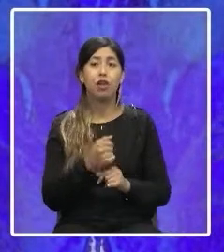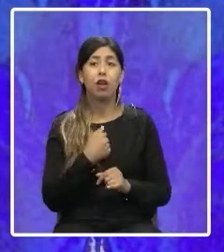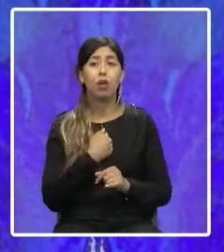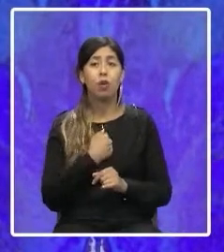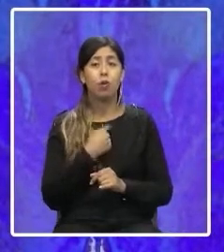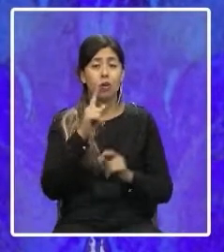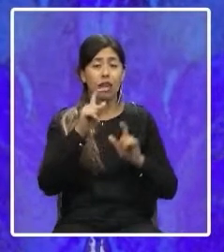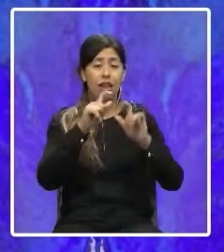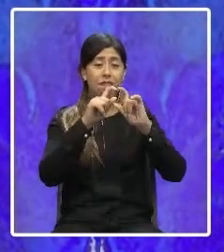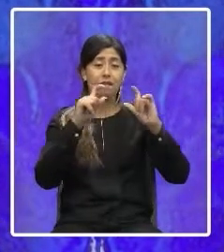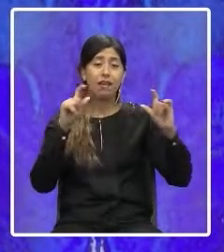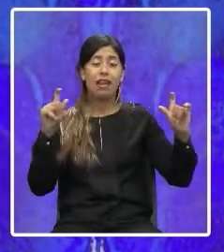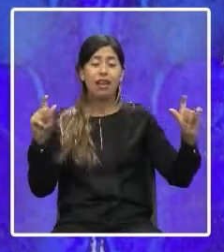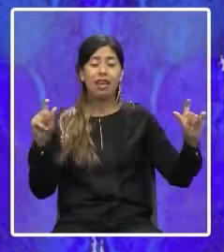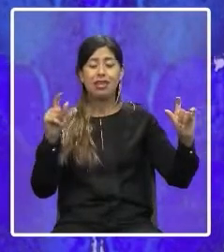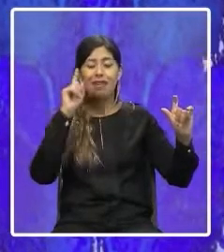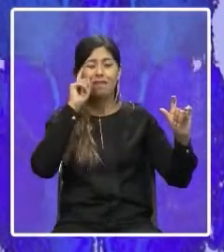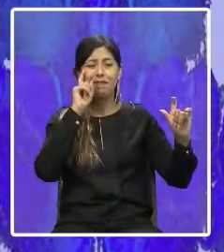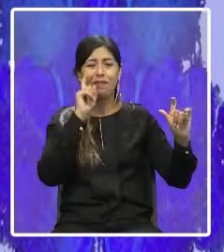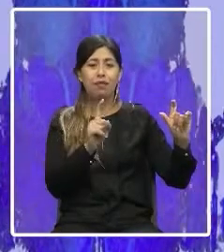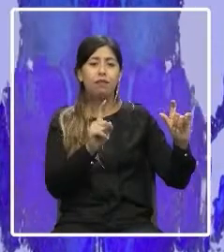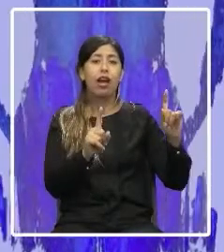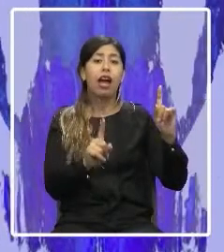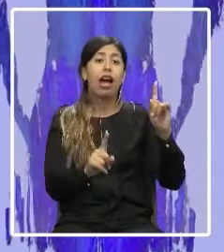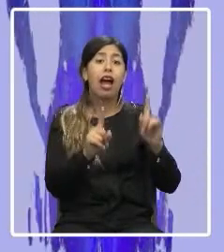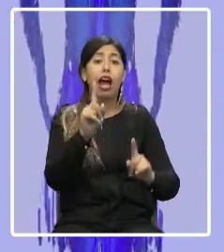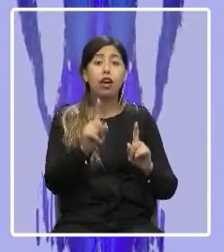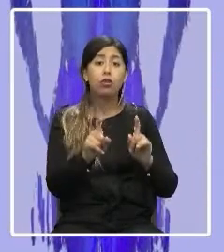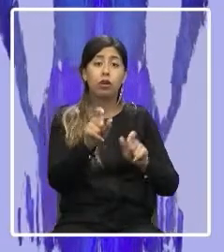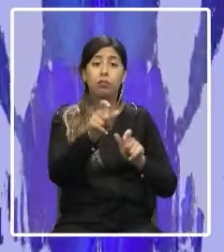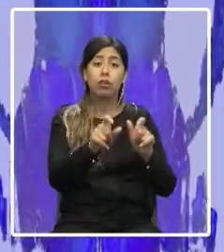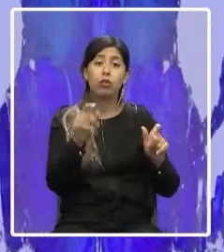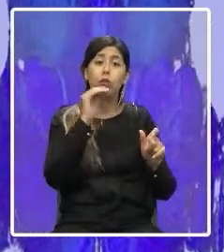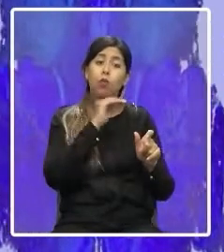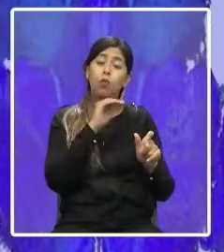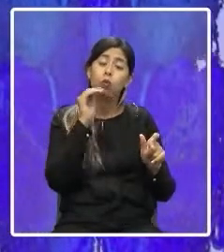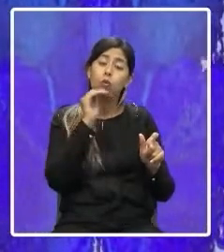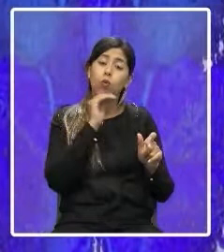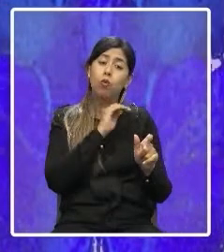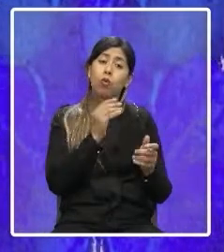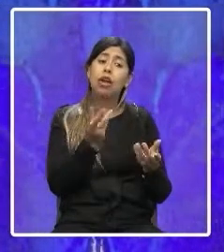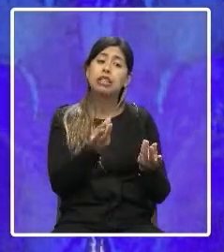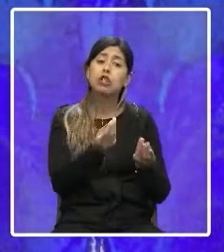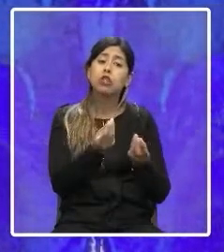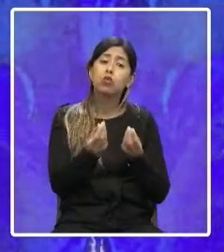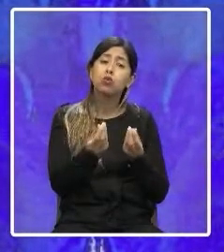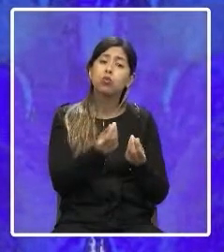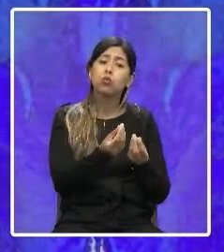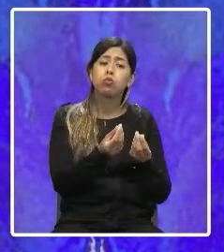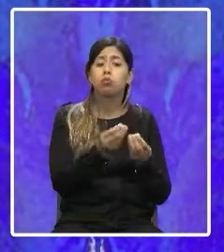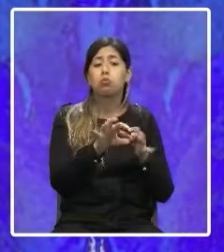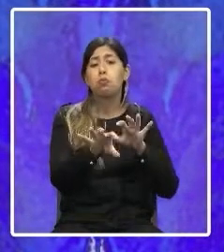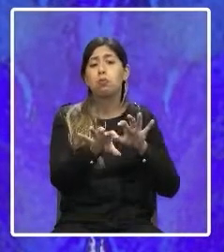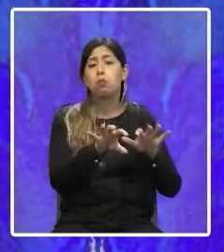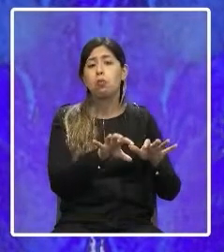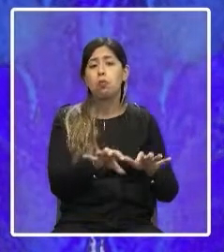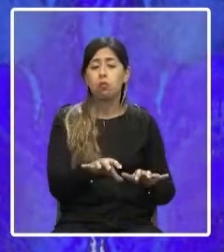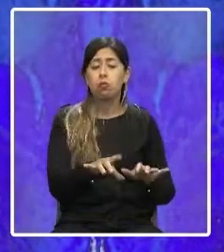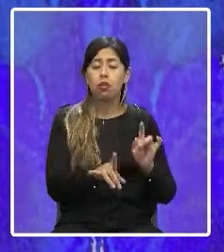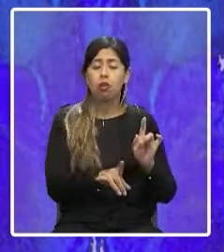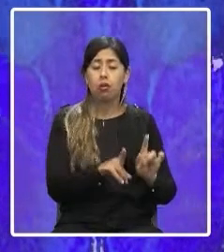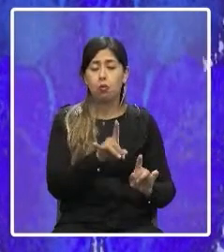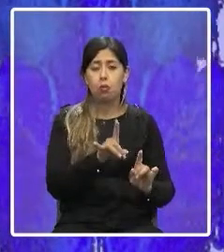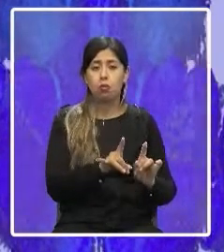use certain substances in certain ways thought at certain times to be unacceptable by certain other individuals for reasons both certain